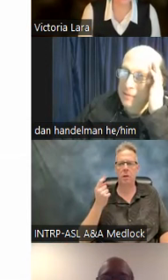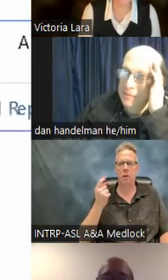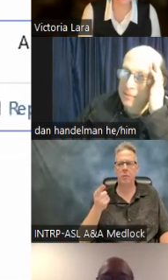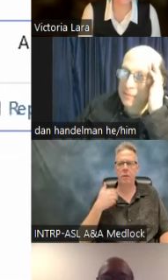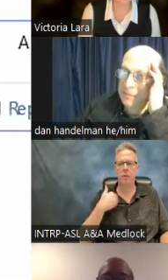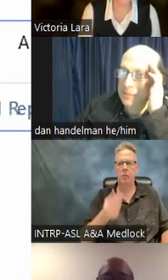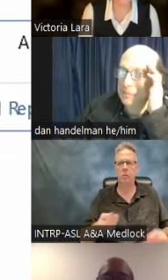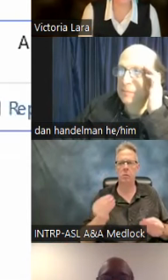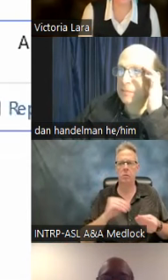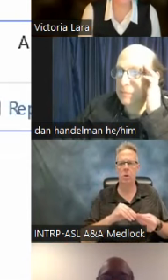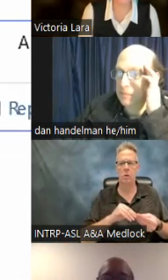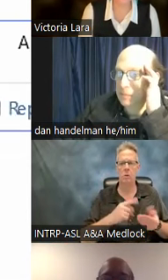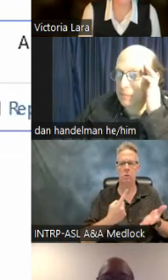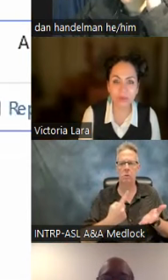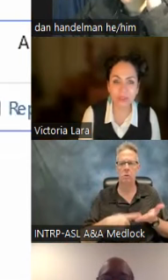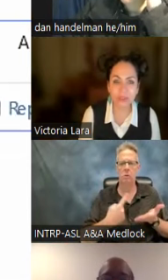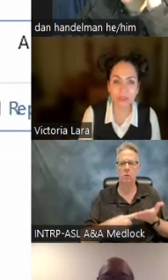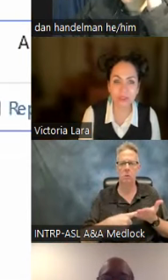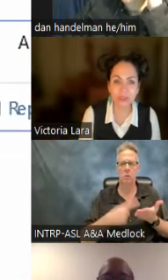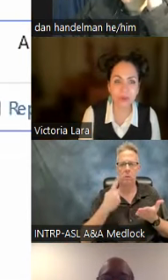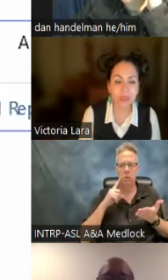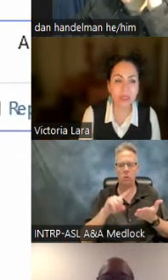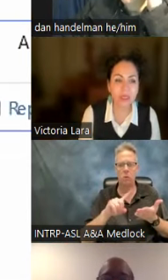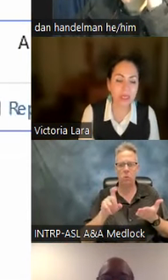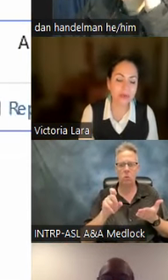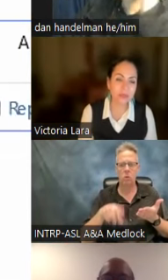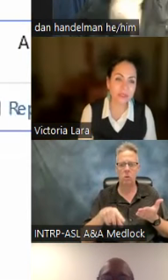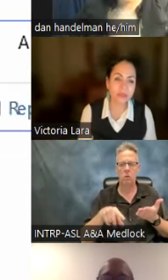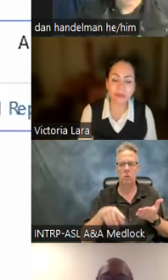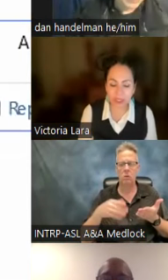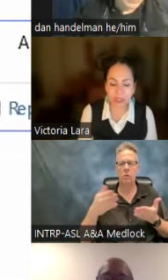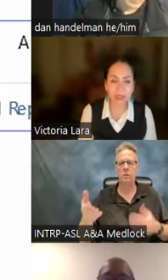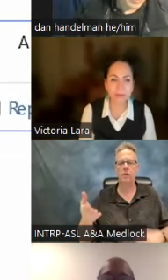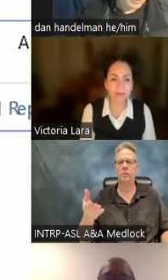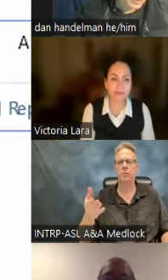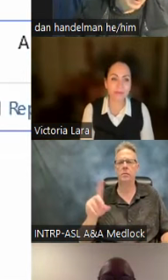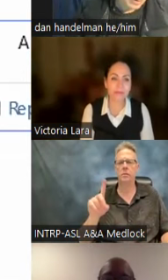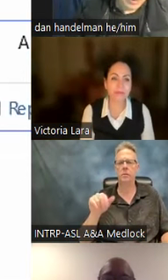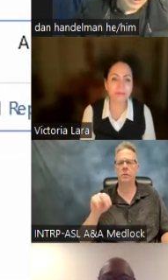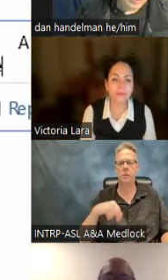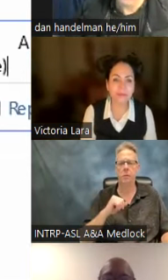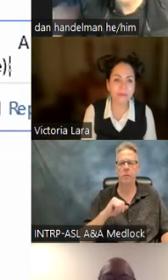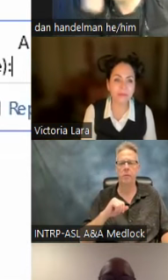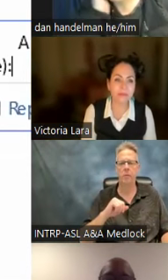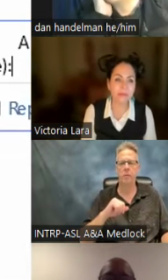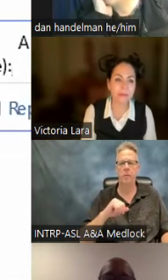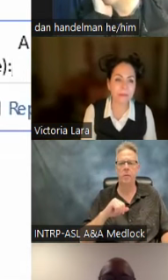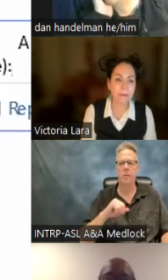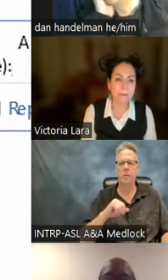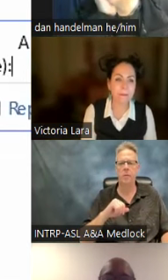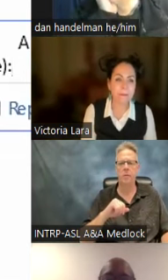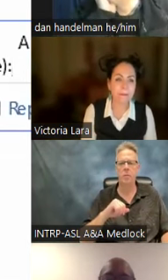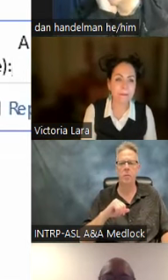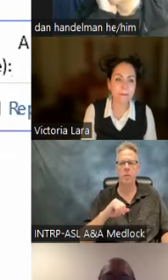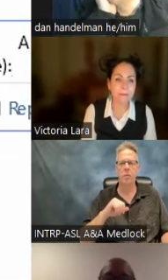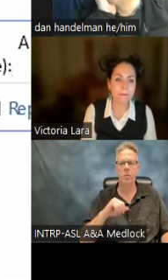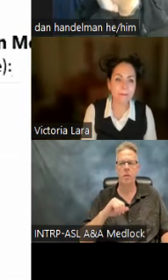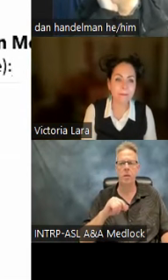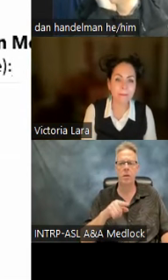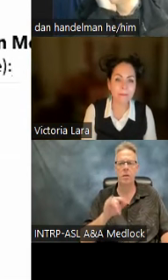more discussion or questions. So yeah, co-chair Dan? It just that changes